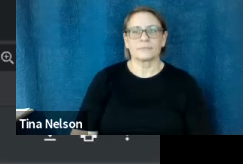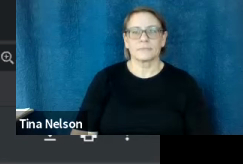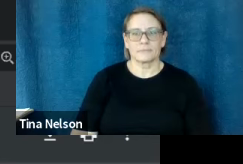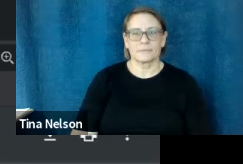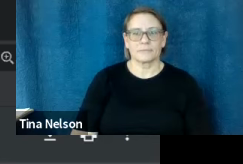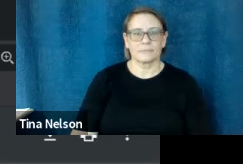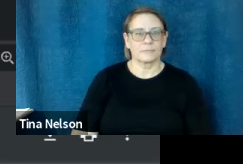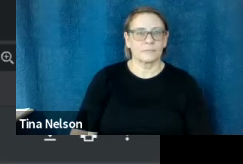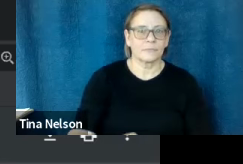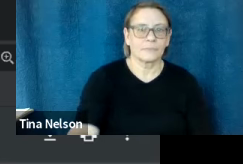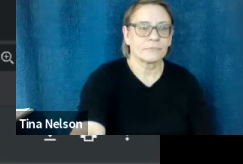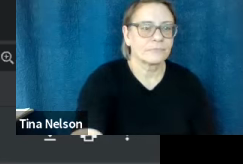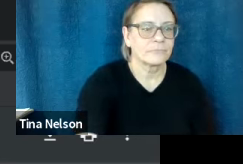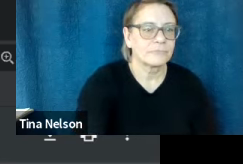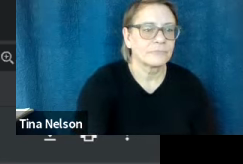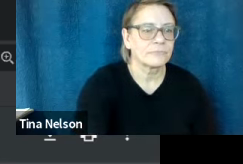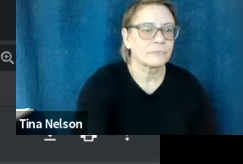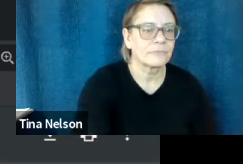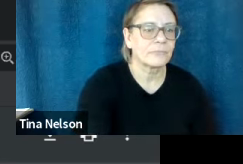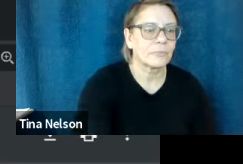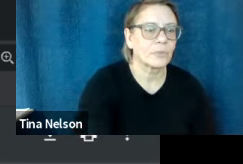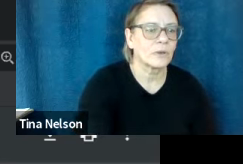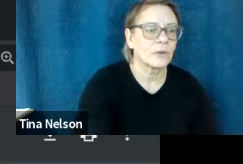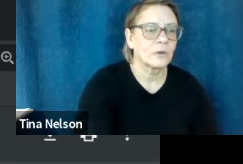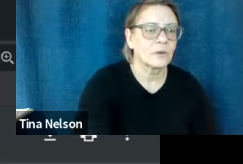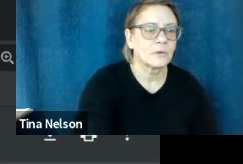I can see it. Yeah, I think so.